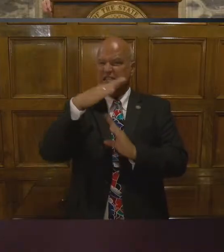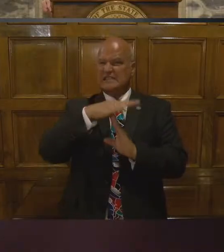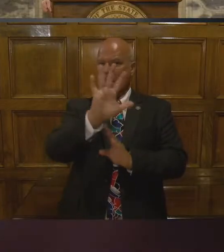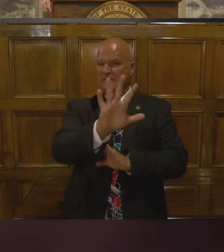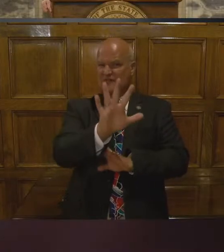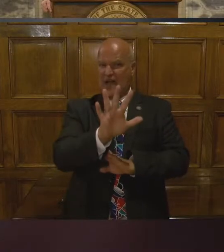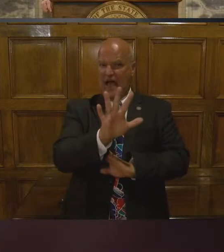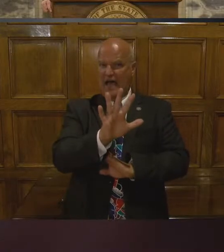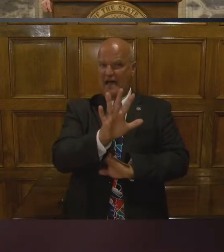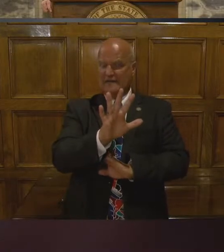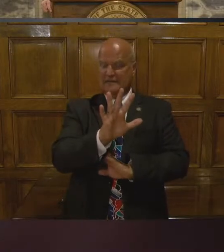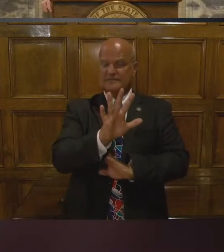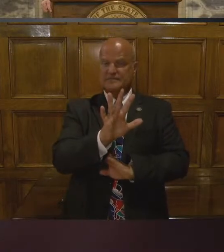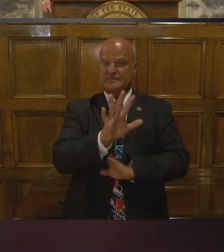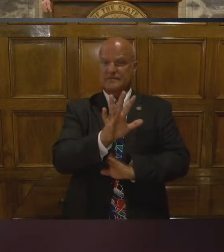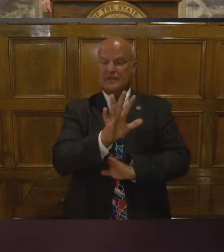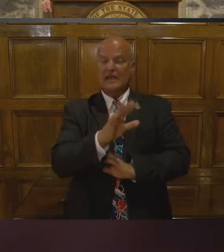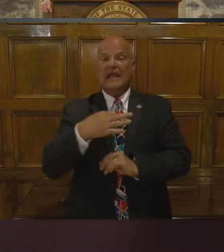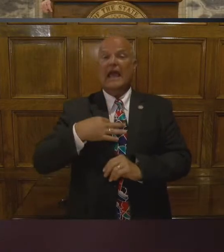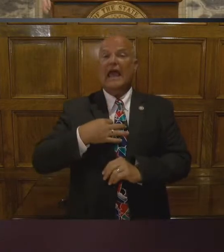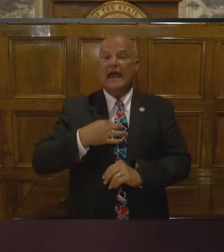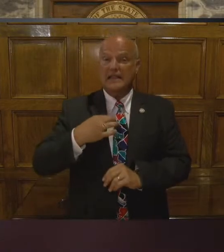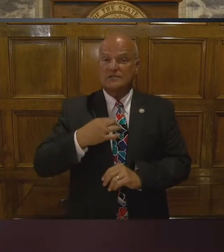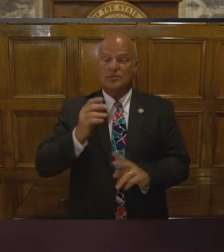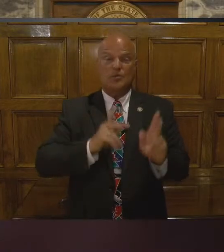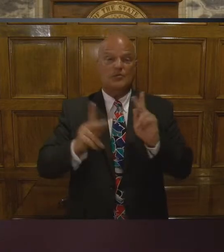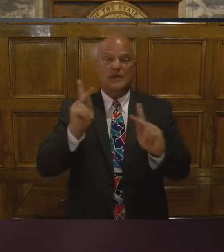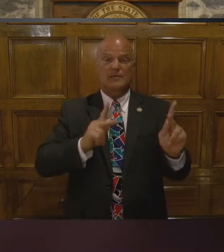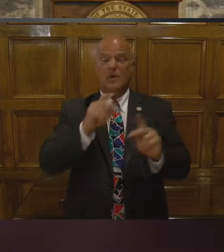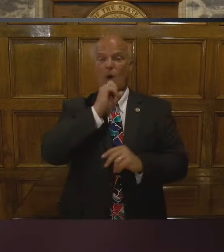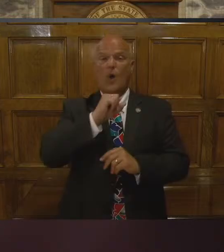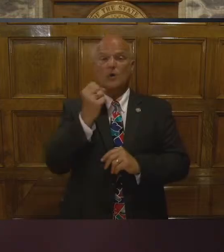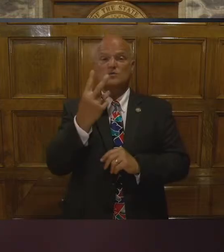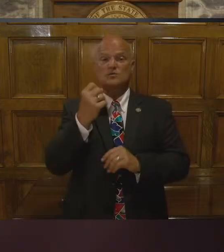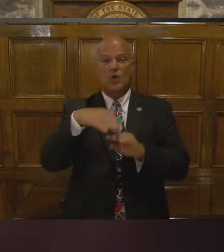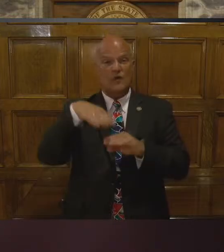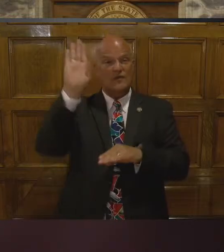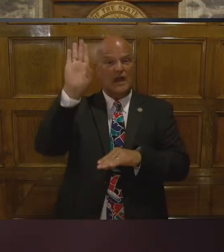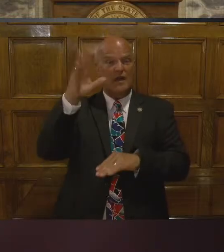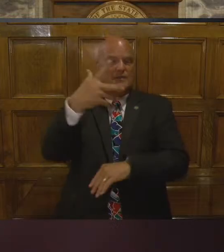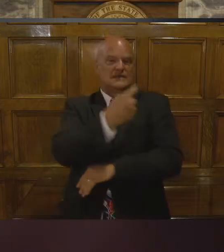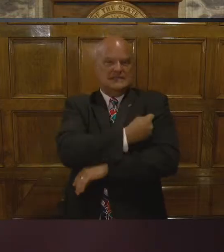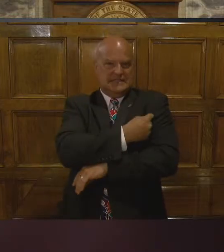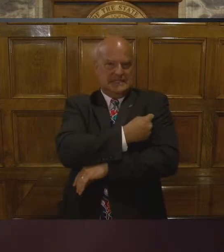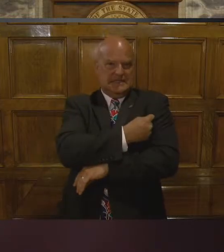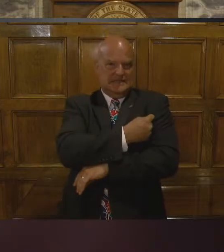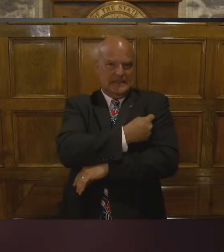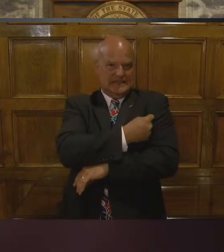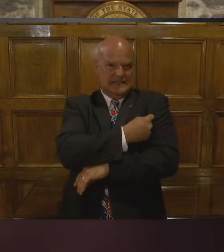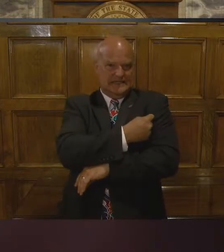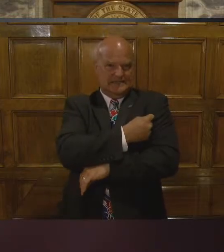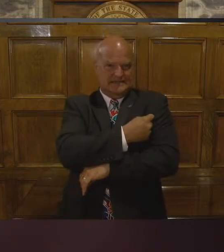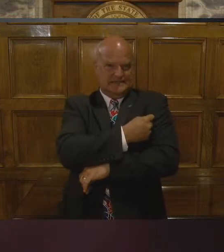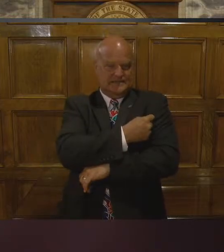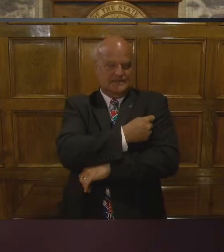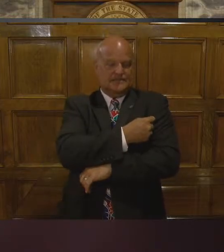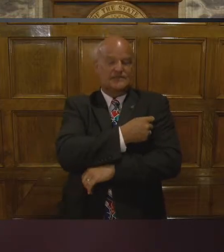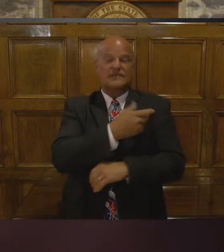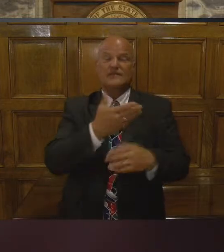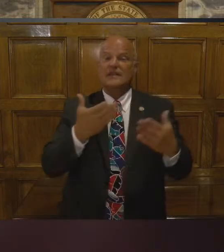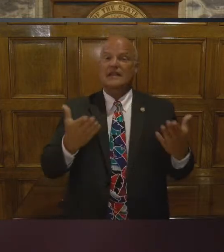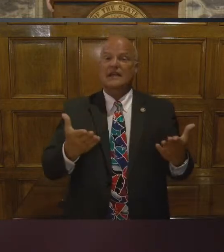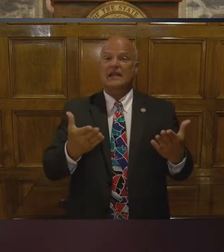5 counties, and these are eligible populations, 12 plus, that's received at least one dose. And